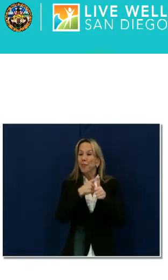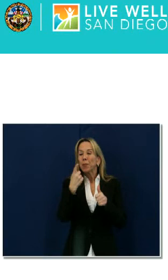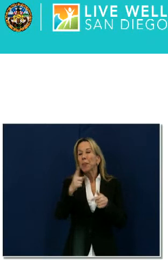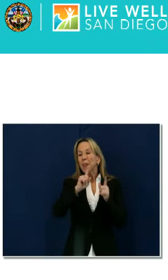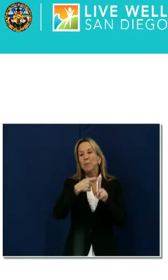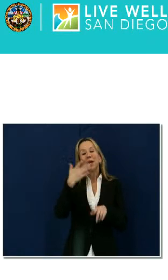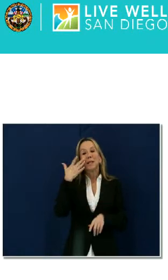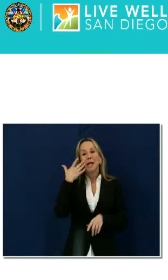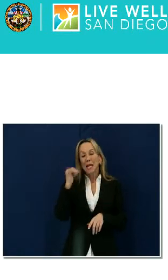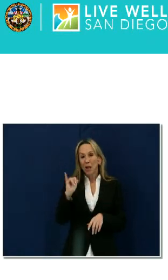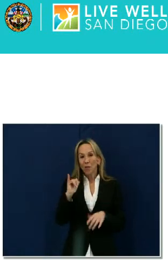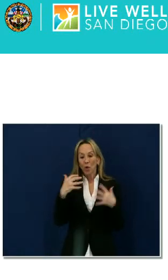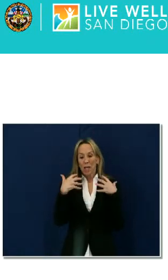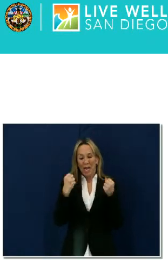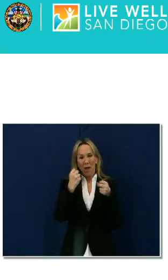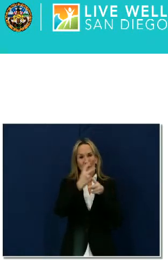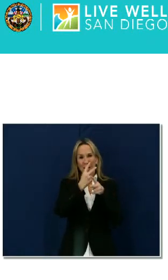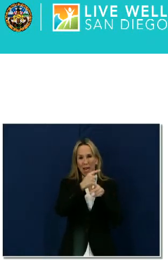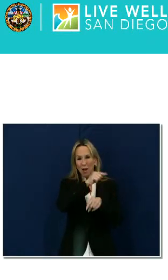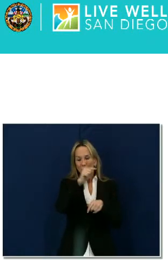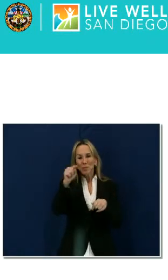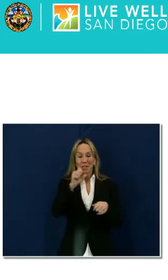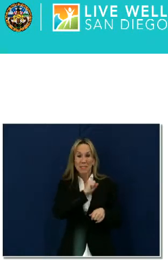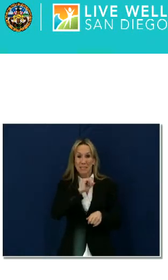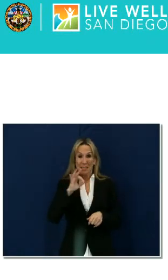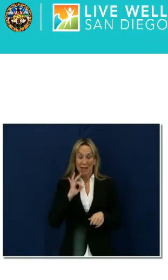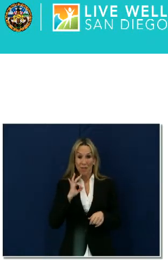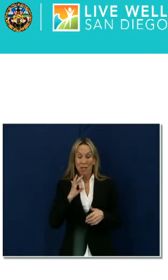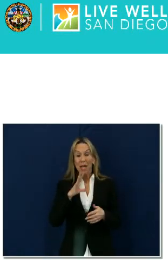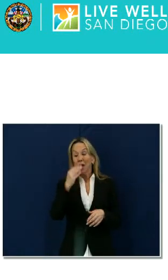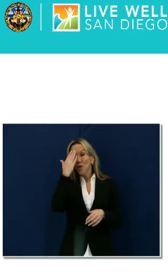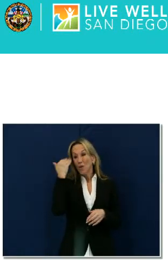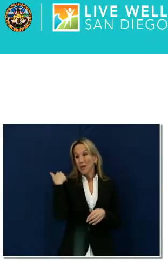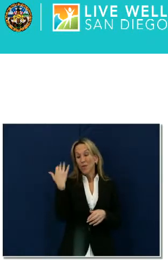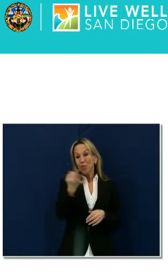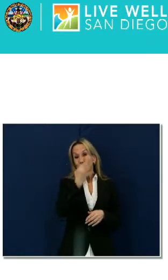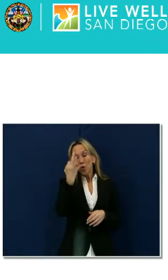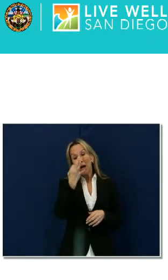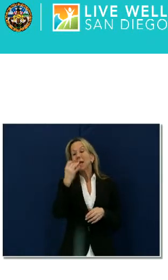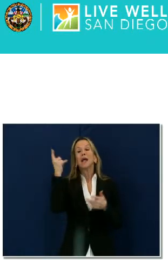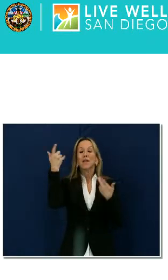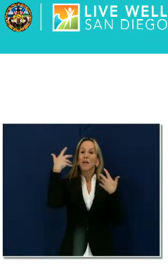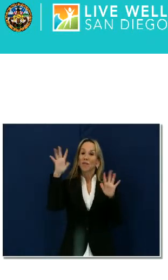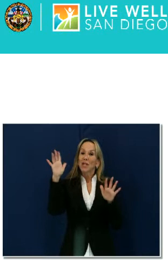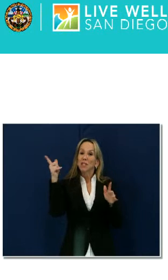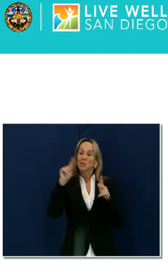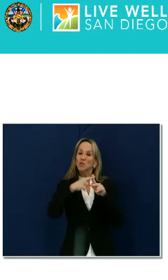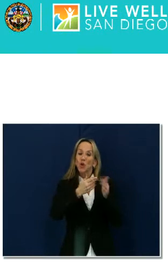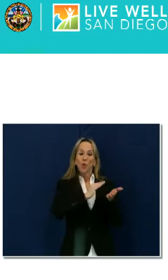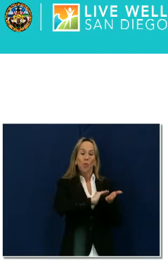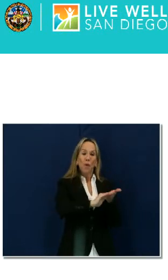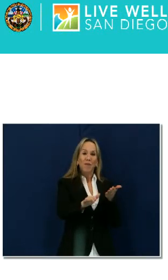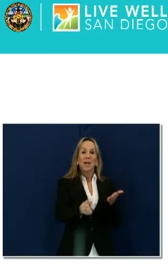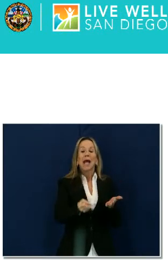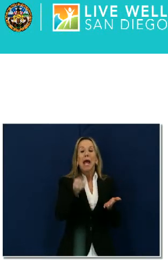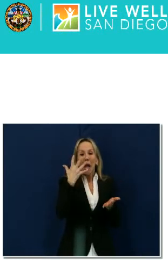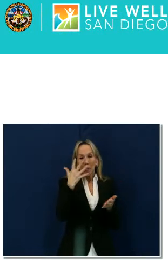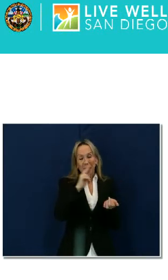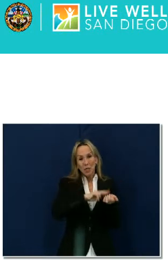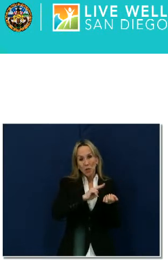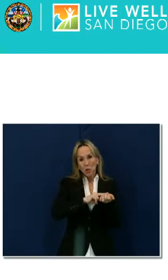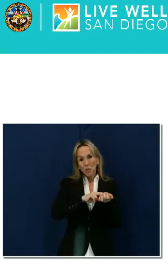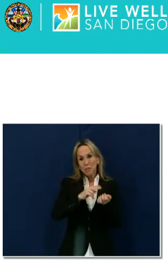California healthcare staffing. And on Friday, the state issued a waiver adjusting nurse-to-patient ratios to help with